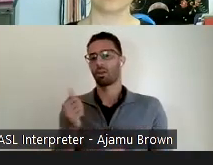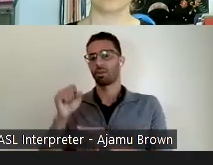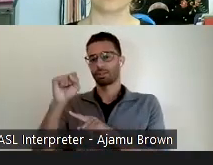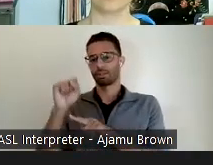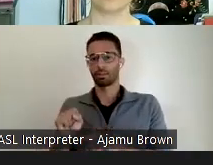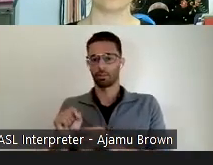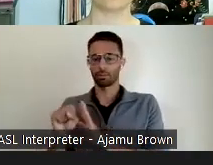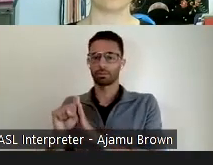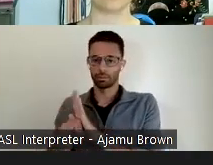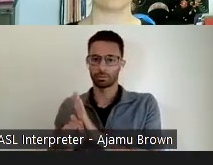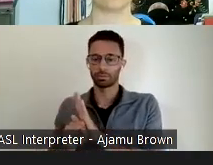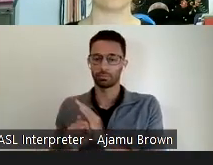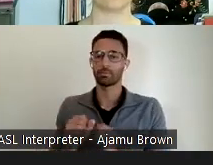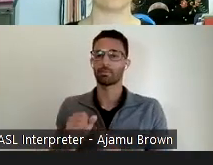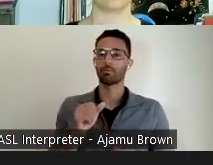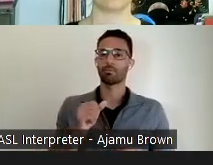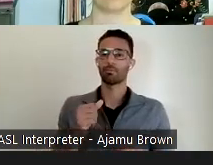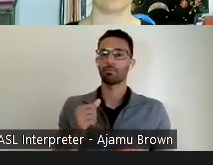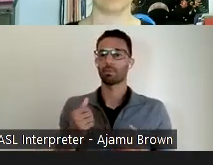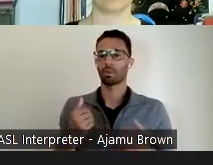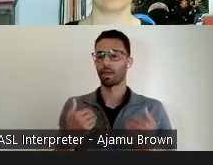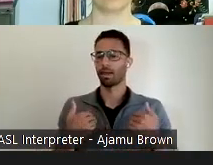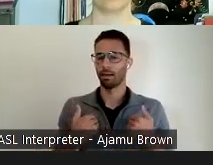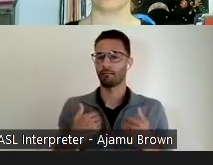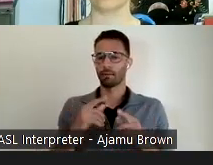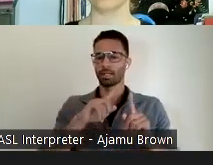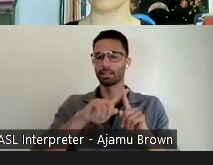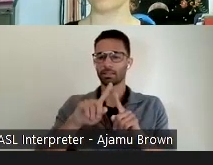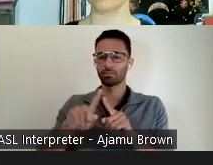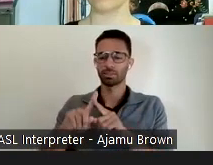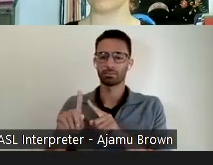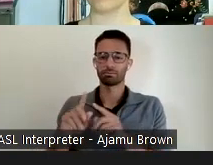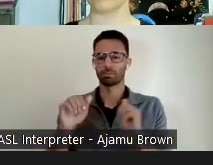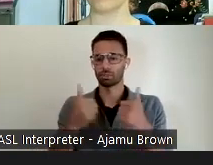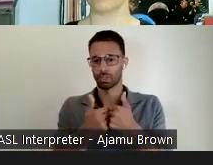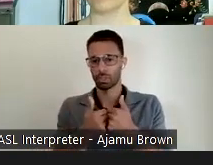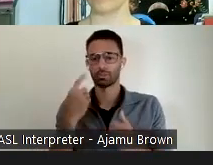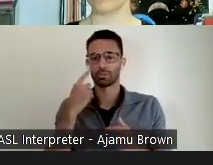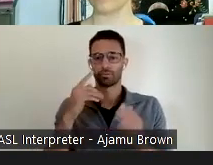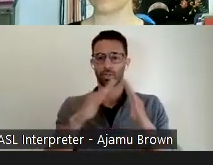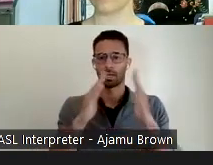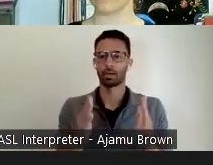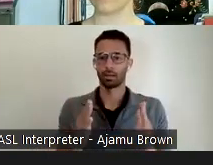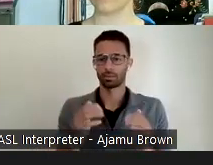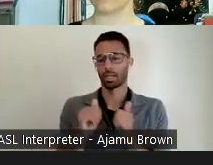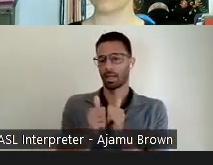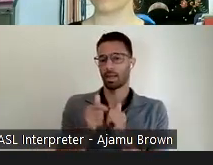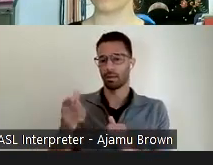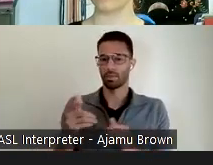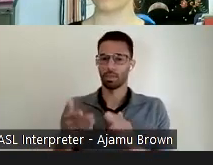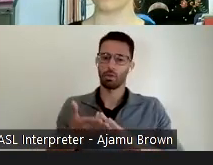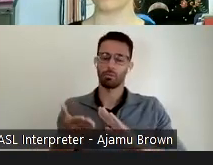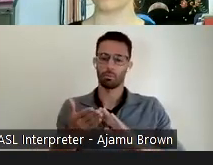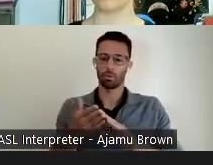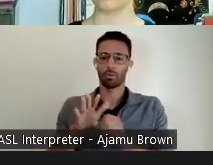the housing constraints operate and how these programs have responded locally will give us the information we need to